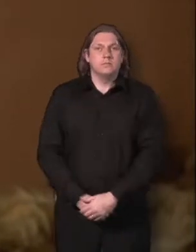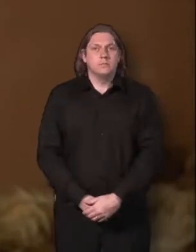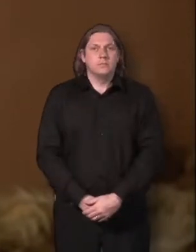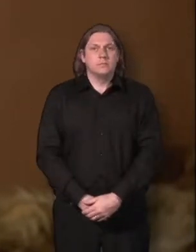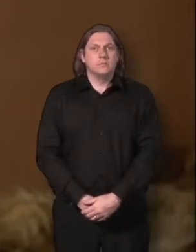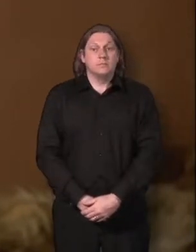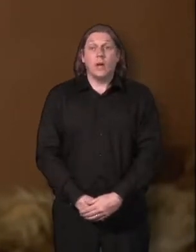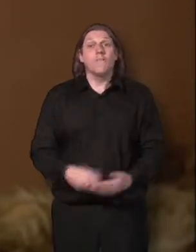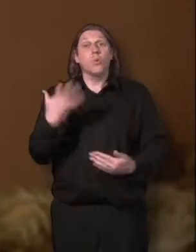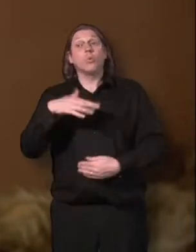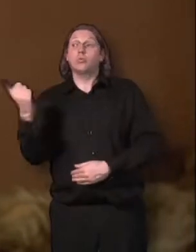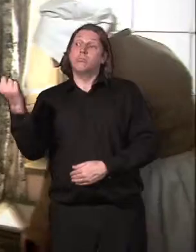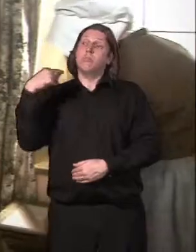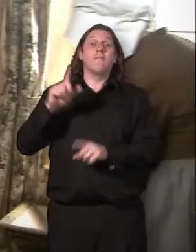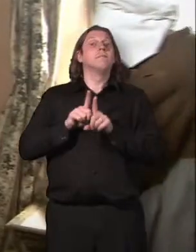to the Hinds Room.